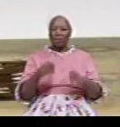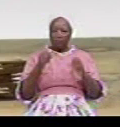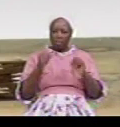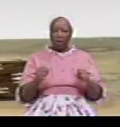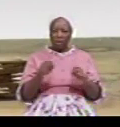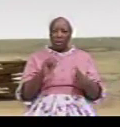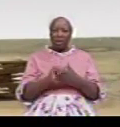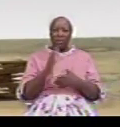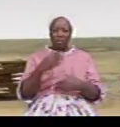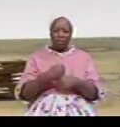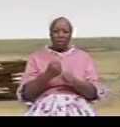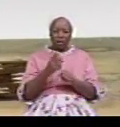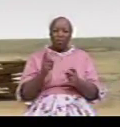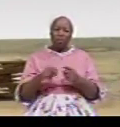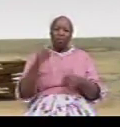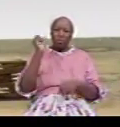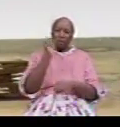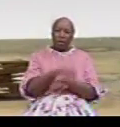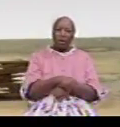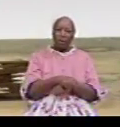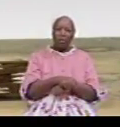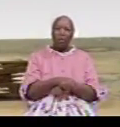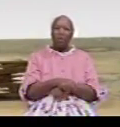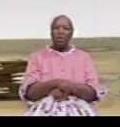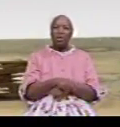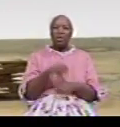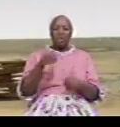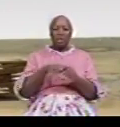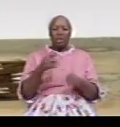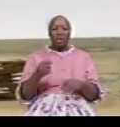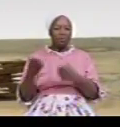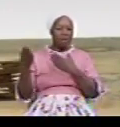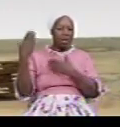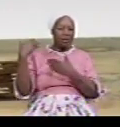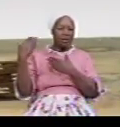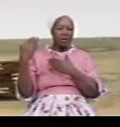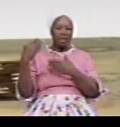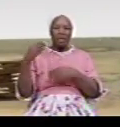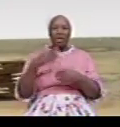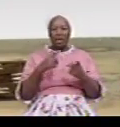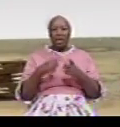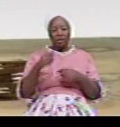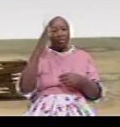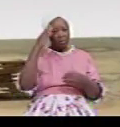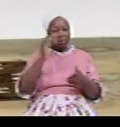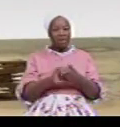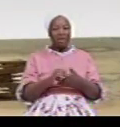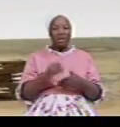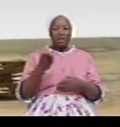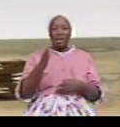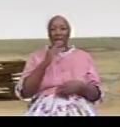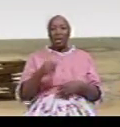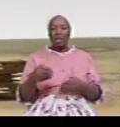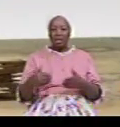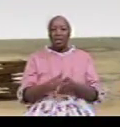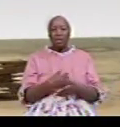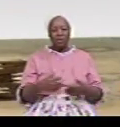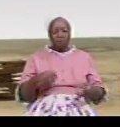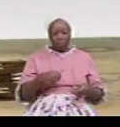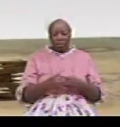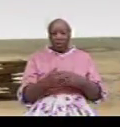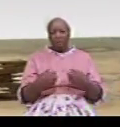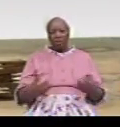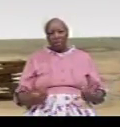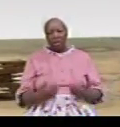you overcome in the past, and you know there might be new challenges in front of